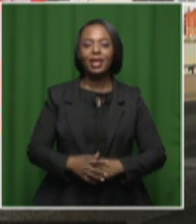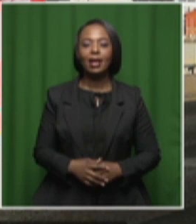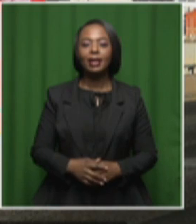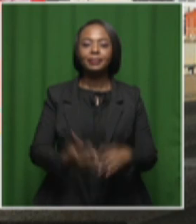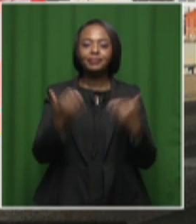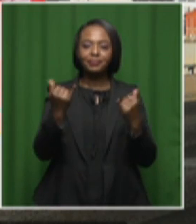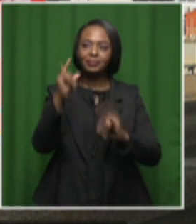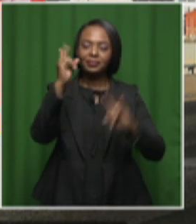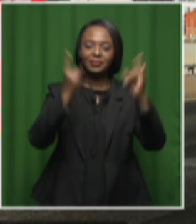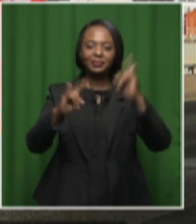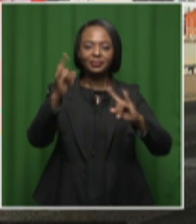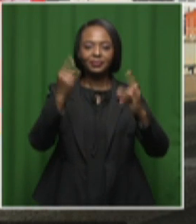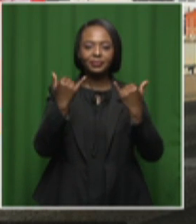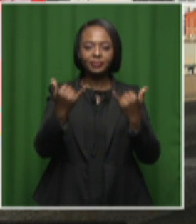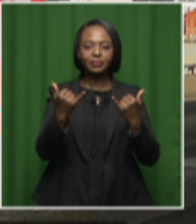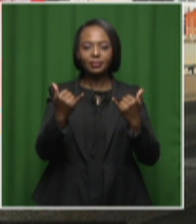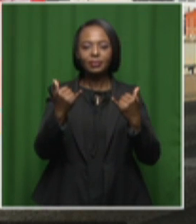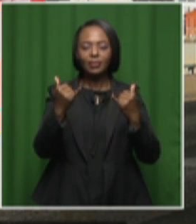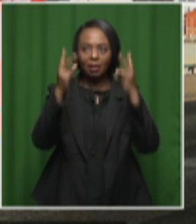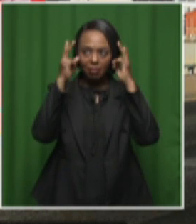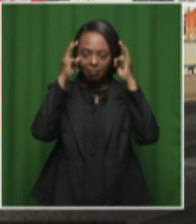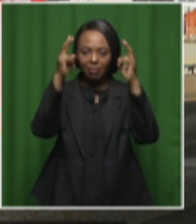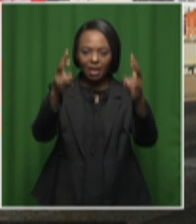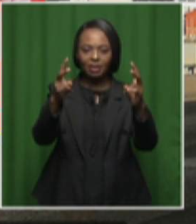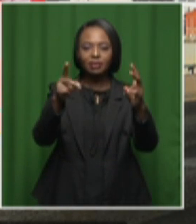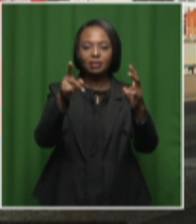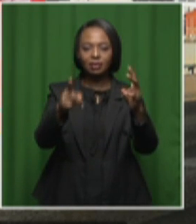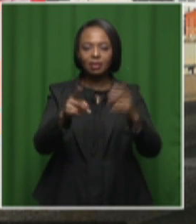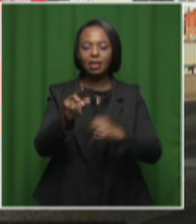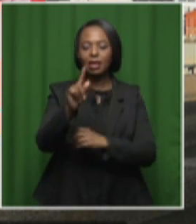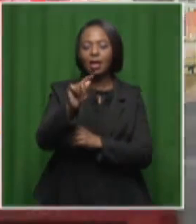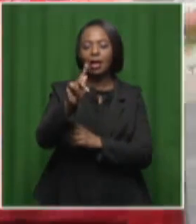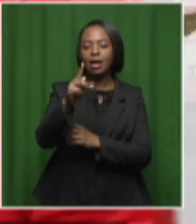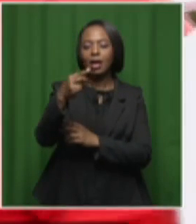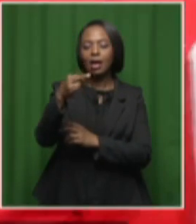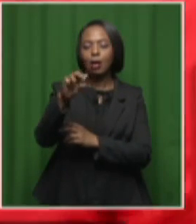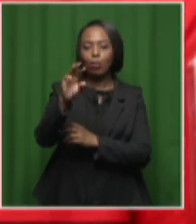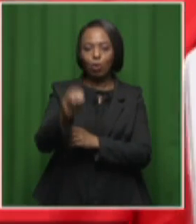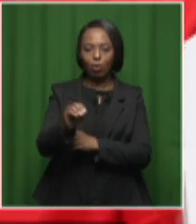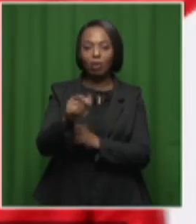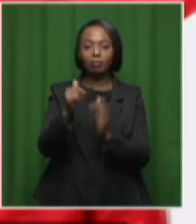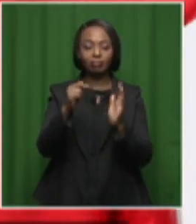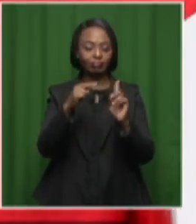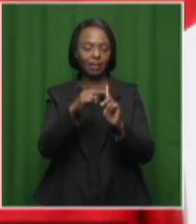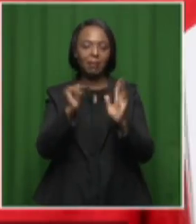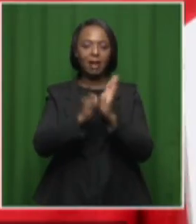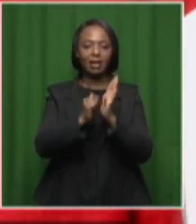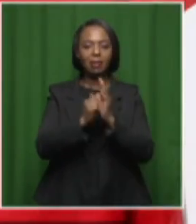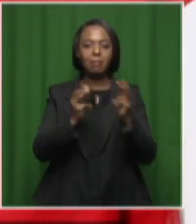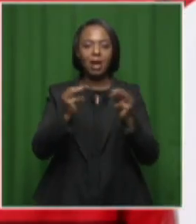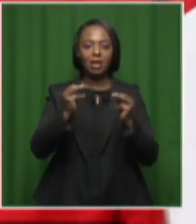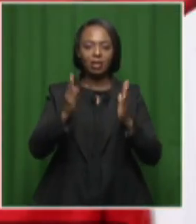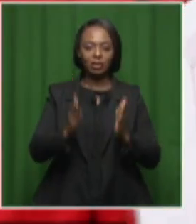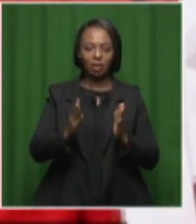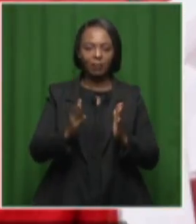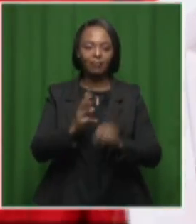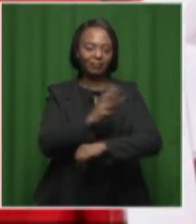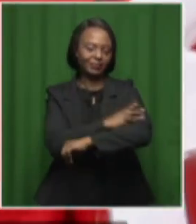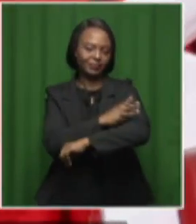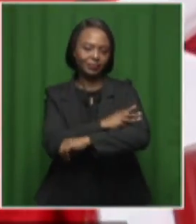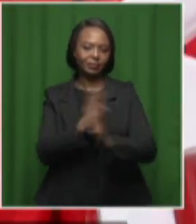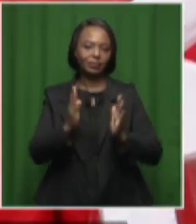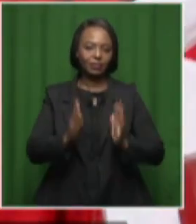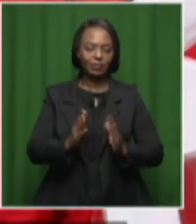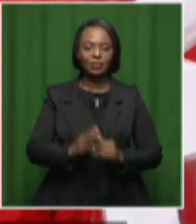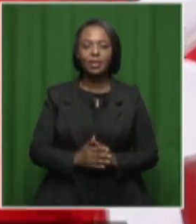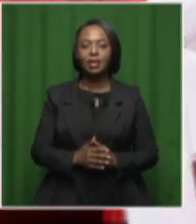city sightseeing bus is Gabo, who's of course the marketing manager for the company. And Gabo, I must say some very interesting